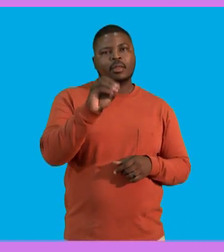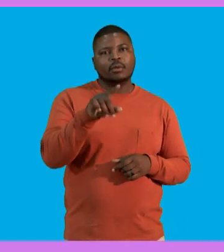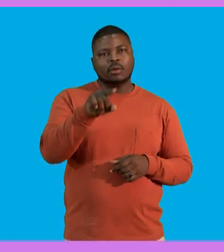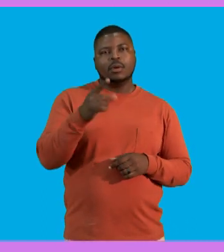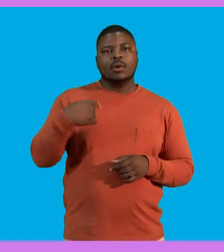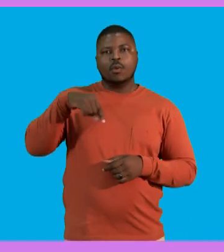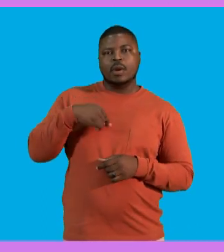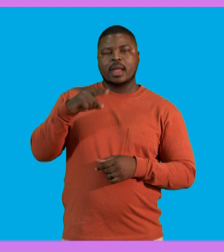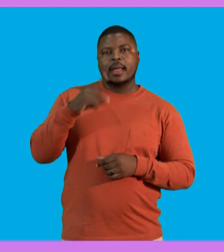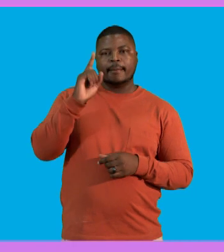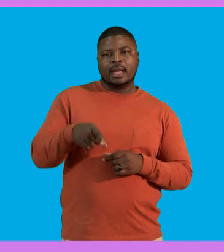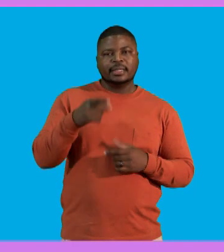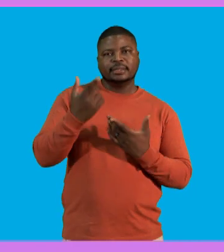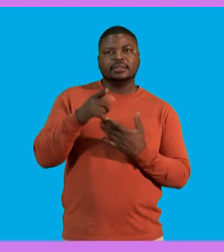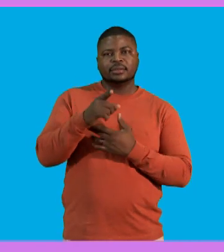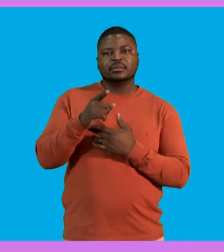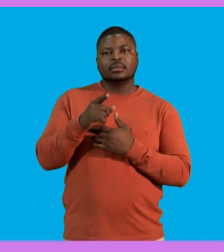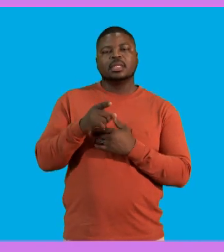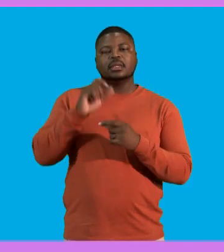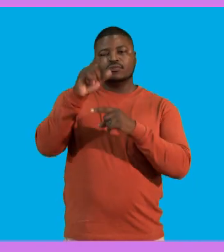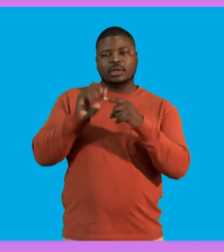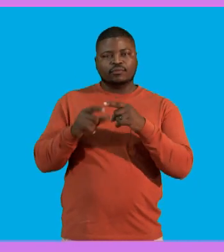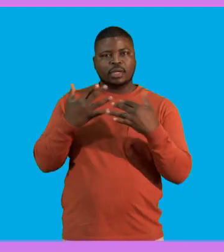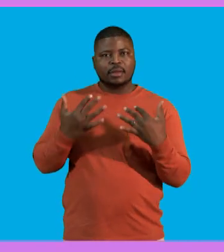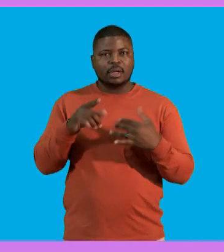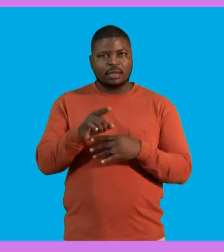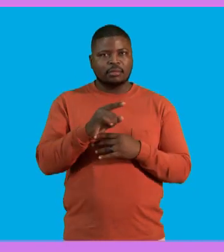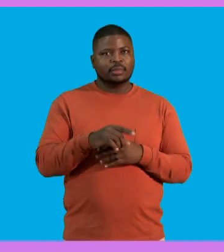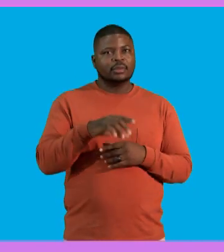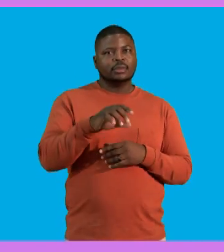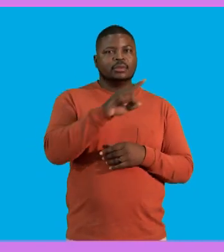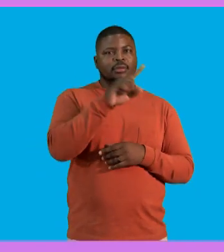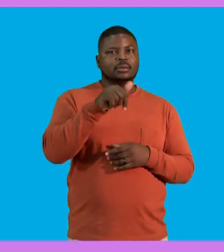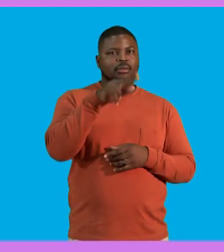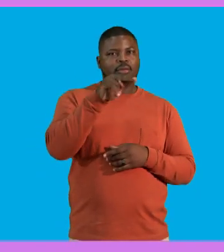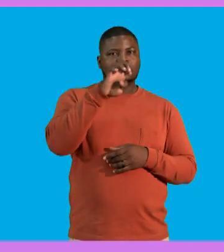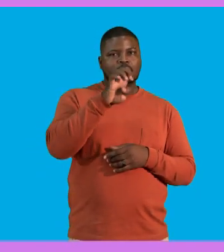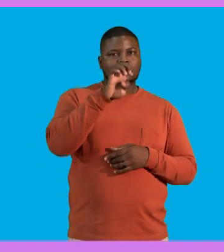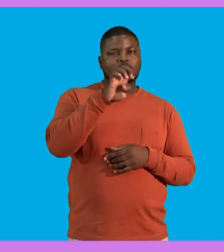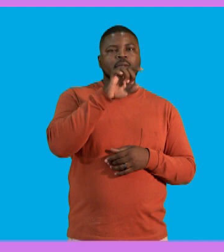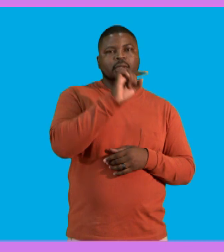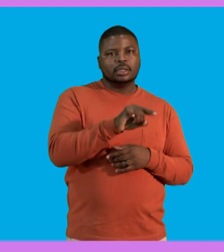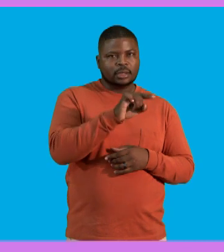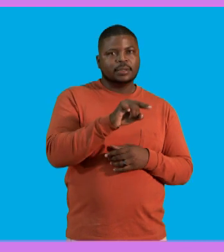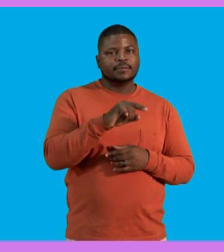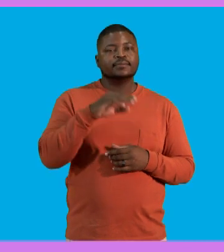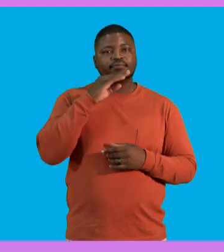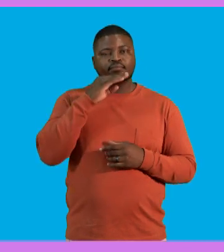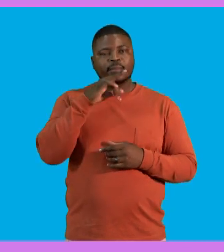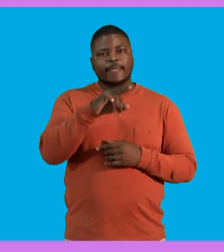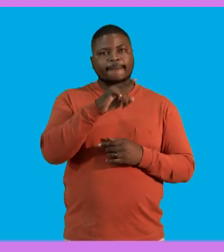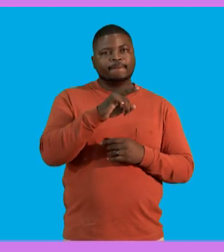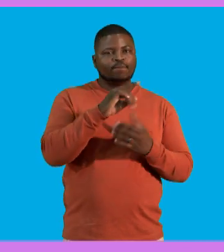we must write now their proportions as a ratio. So Zain has his daughter with, so it means there's two of them in the